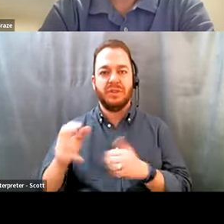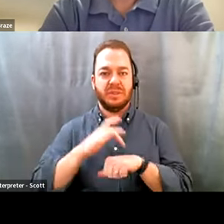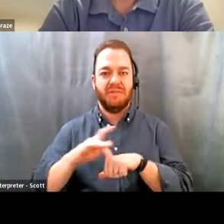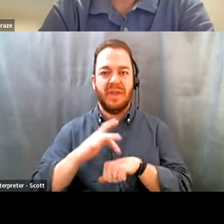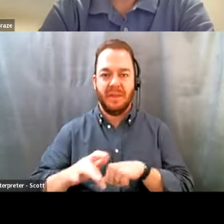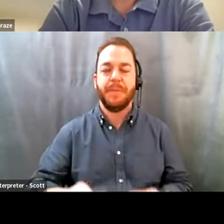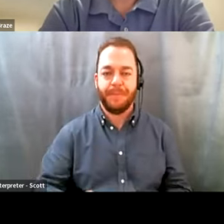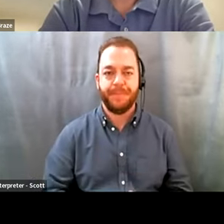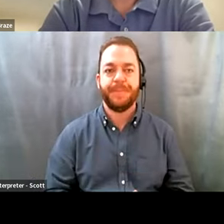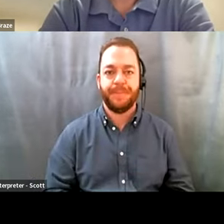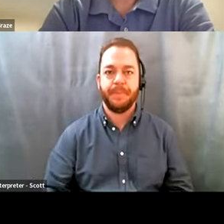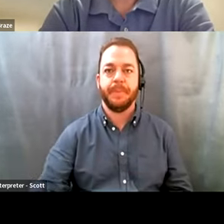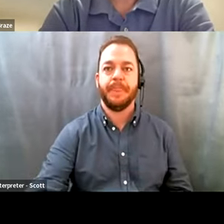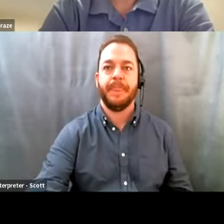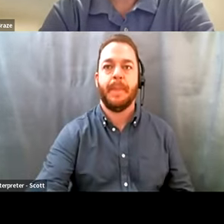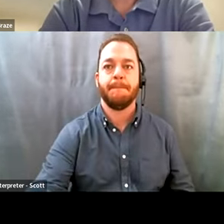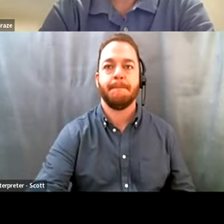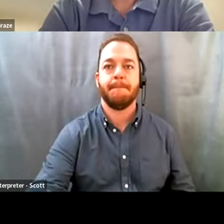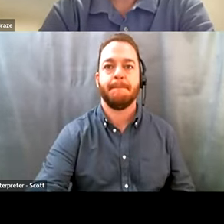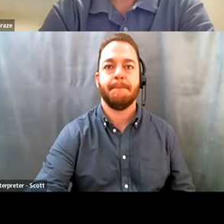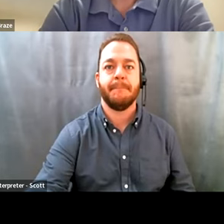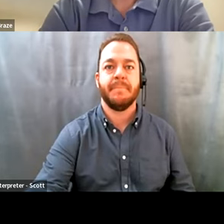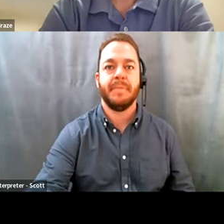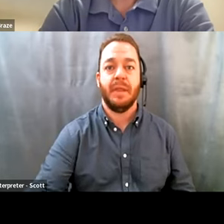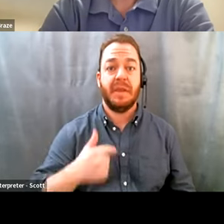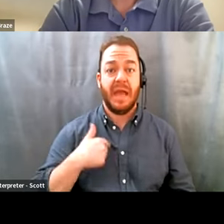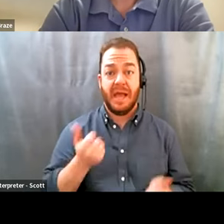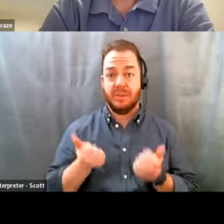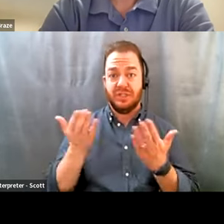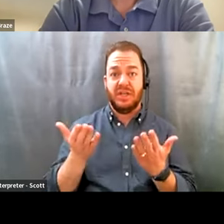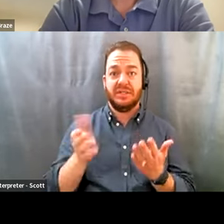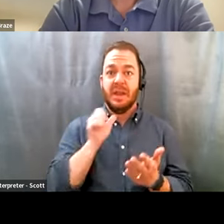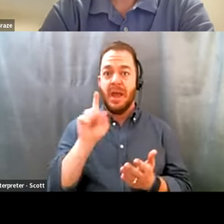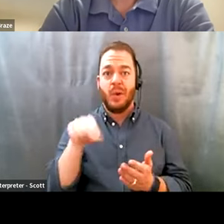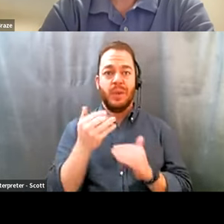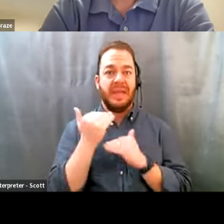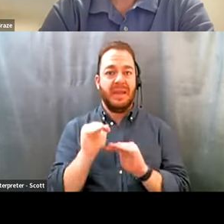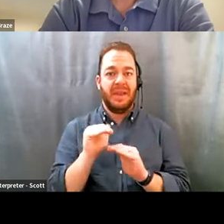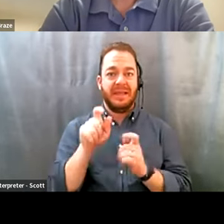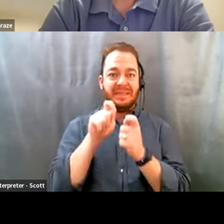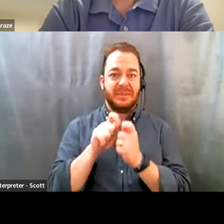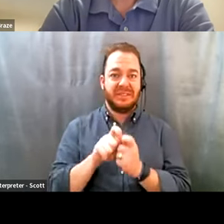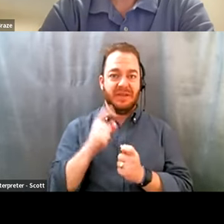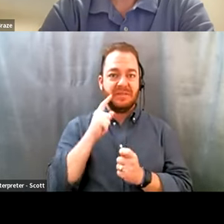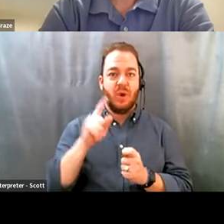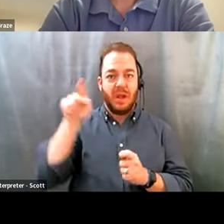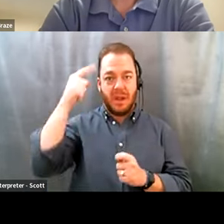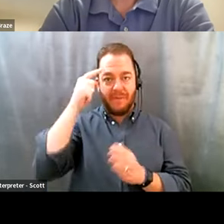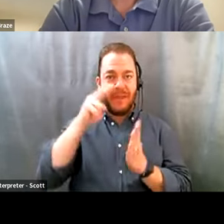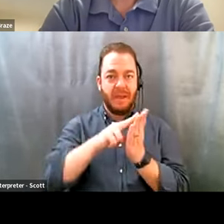Definitely. And I would suggest not even just limiting to the specifics of government contracting,